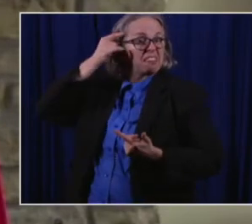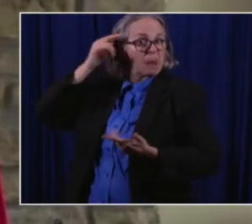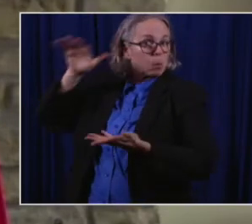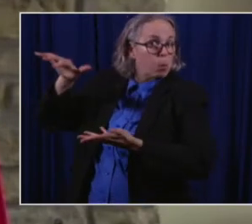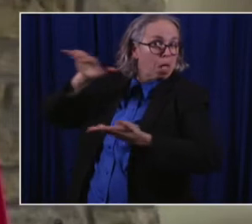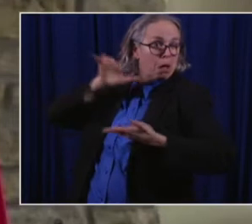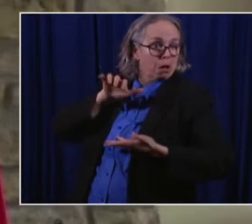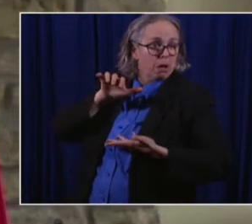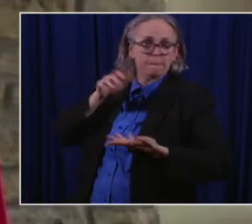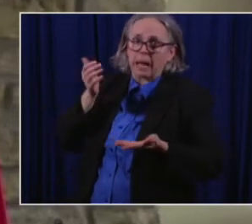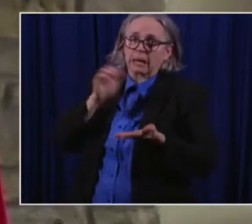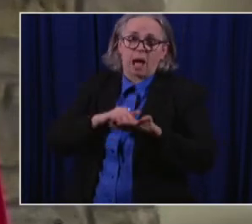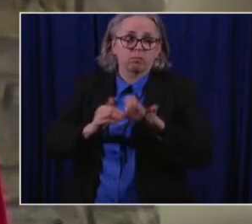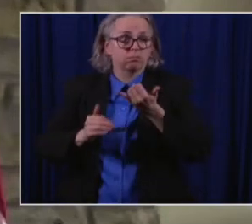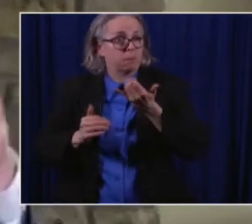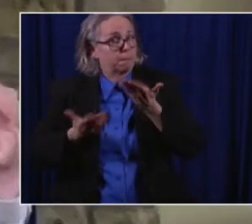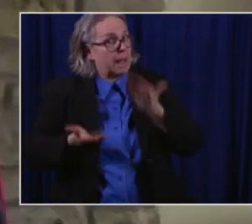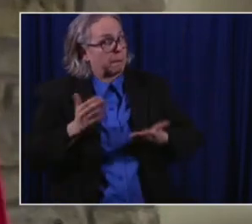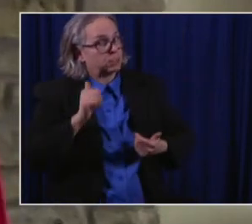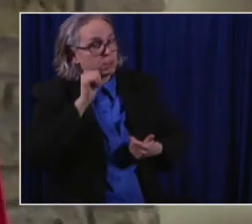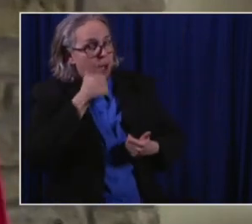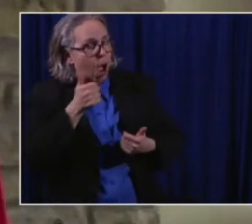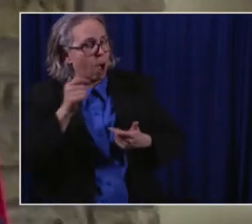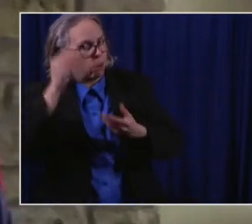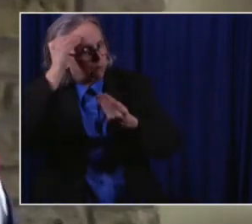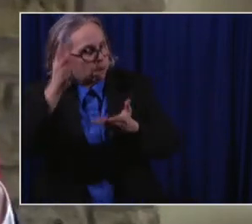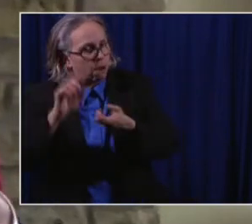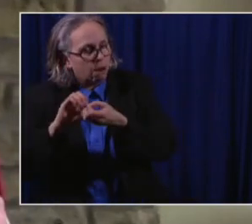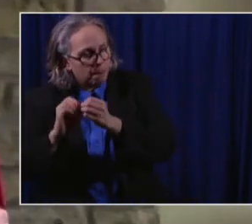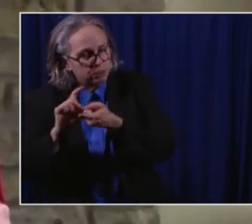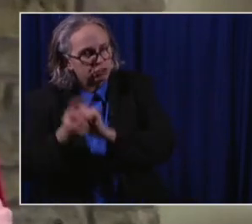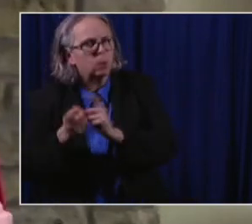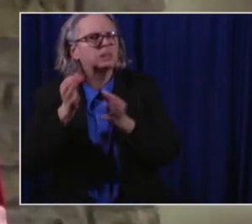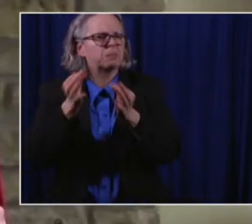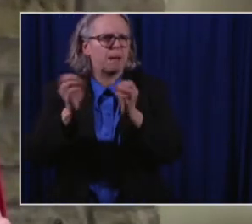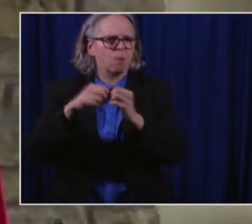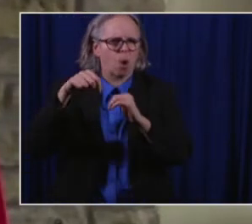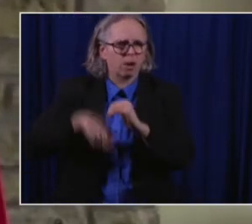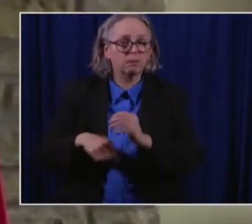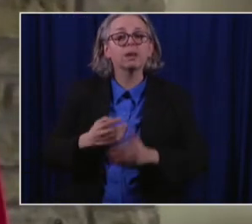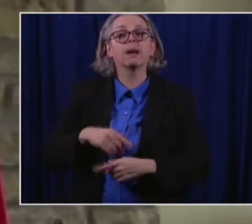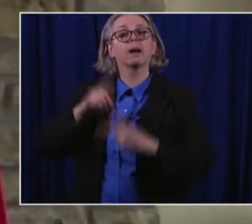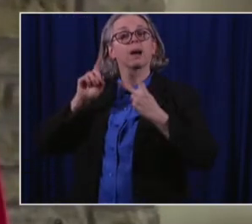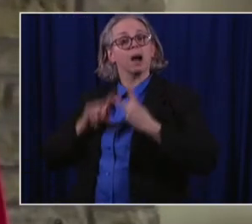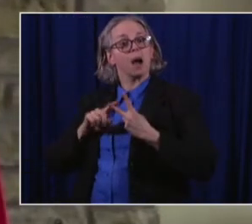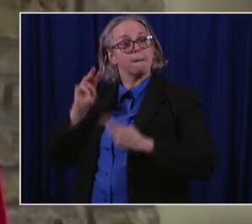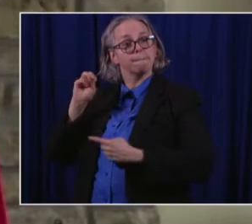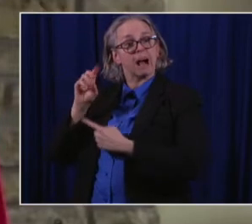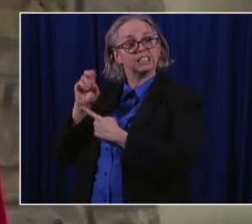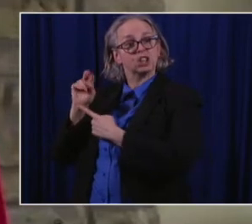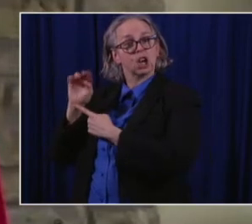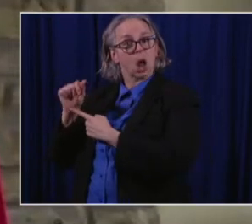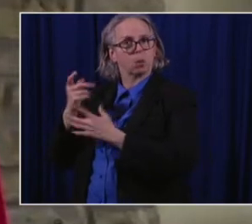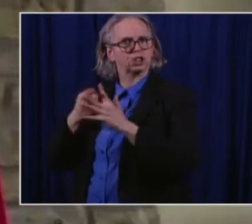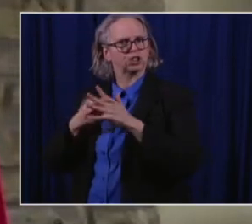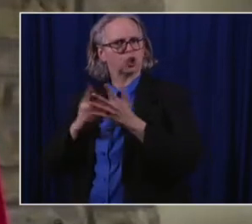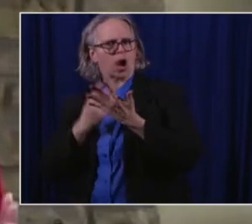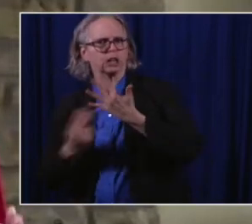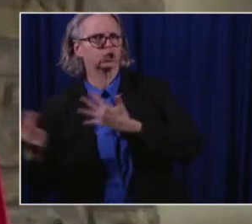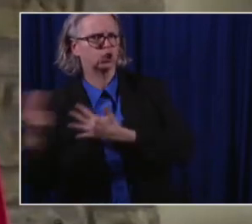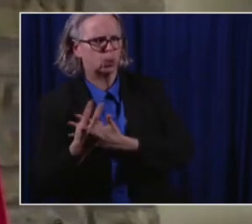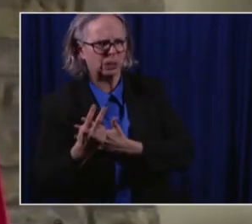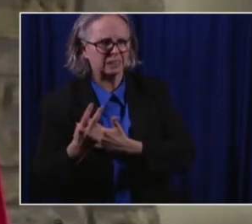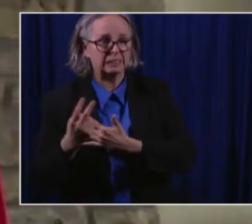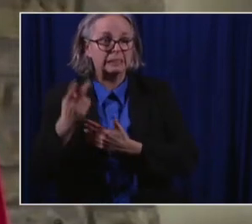that. We'll try to lay that out for you tomorrow. Both Moderna starts the next week. This is what the schedule is,